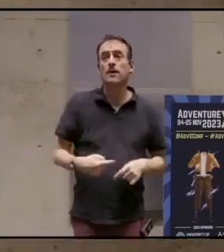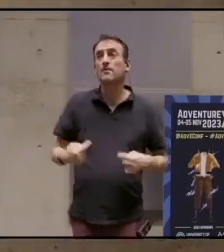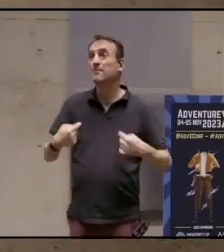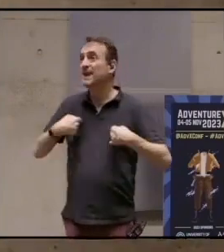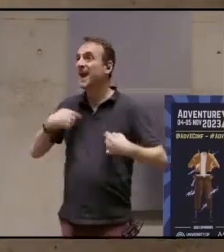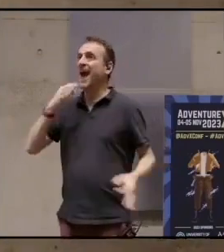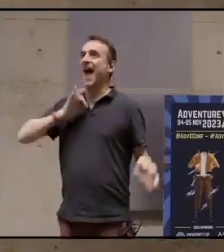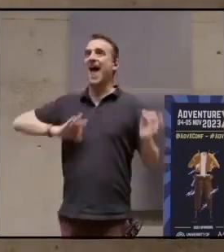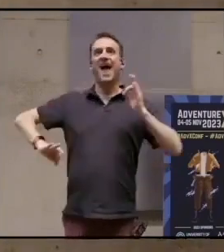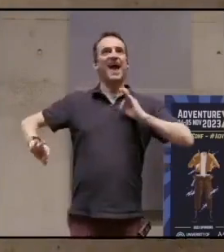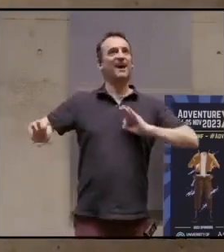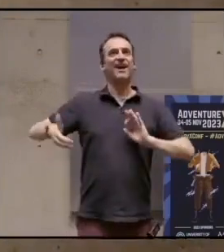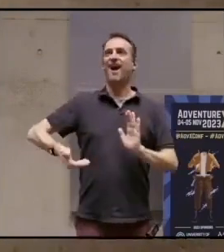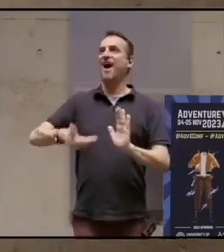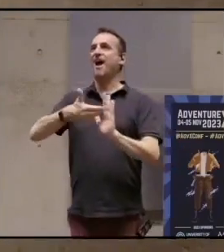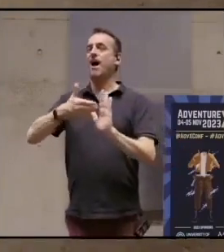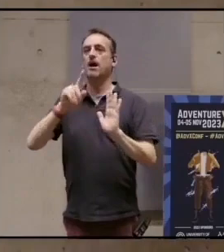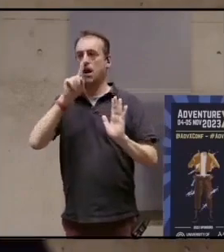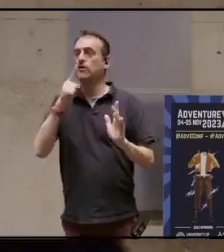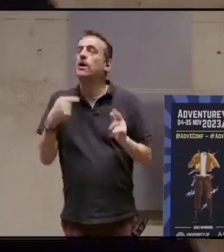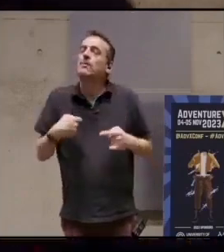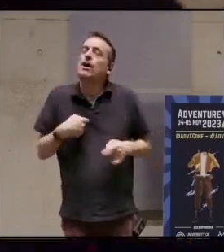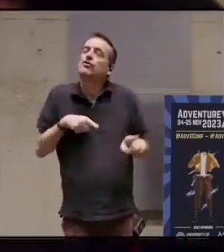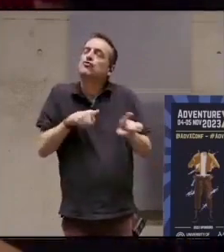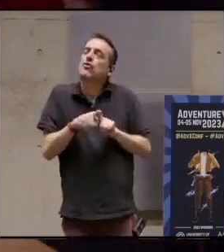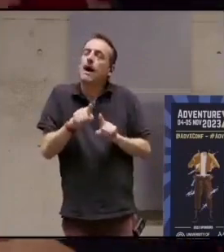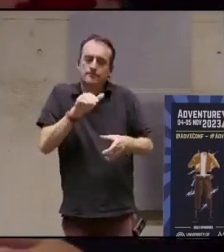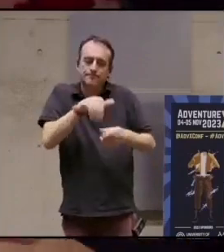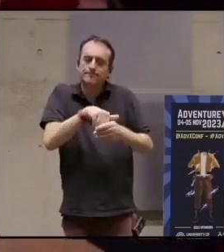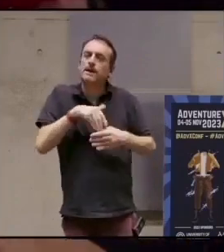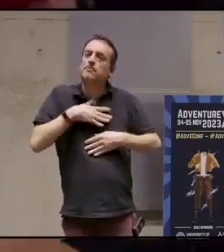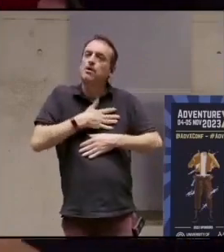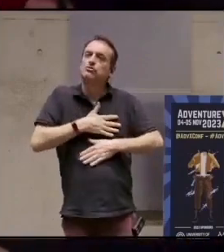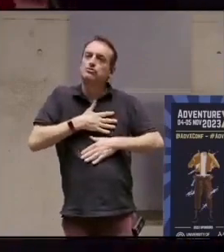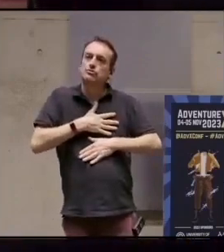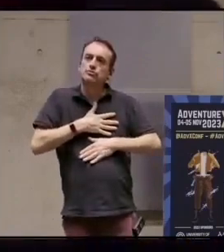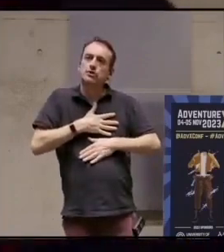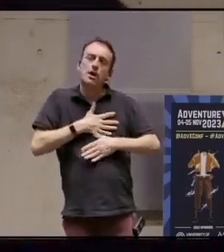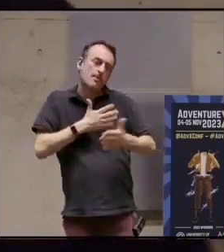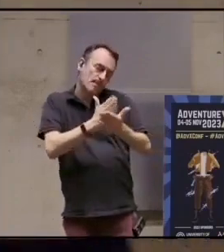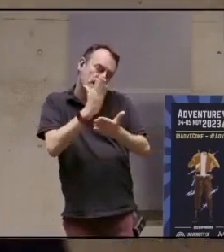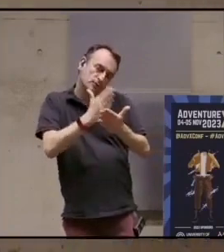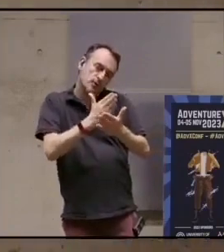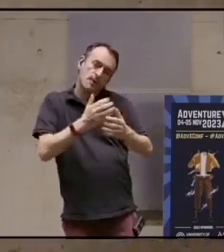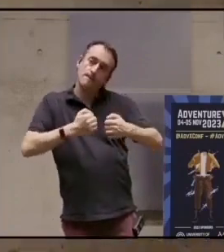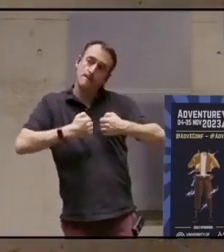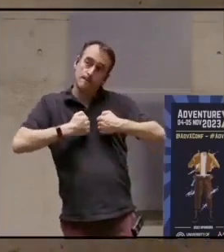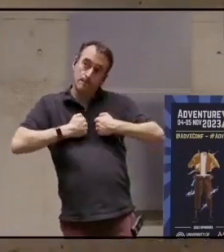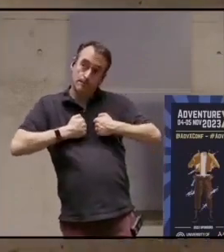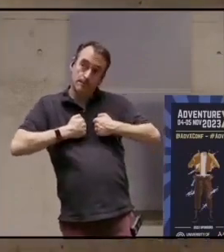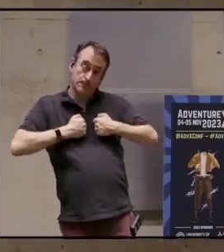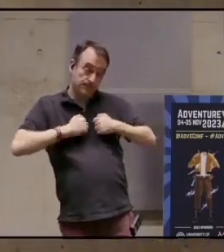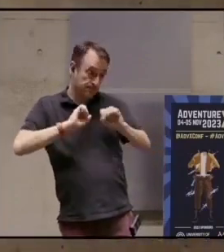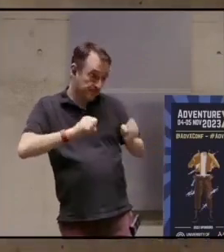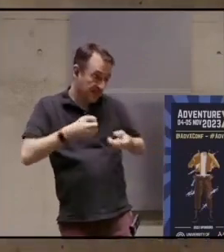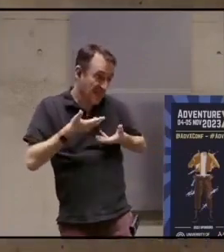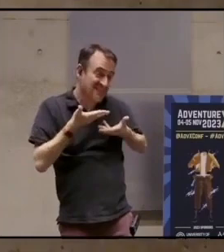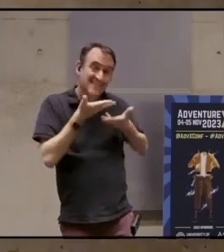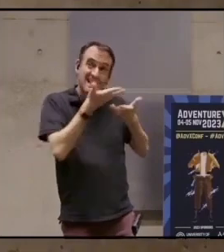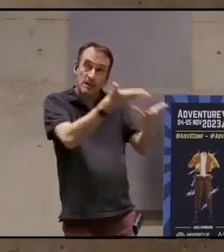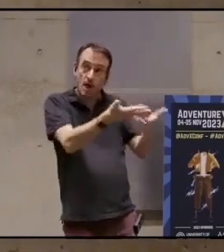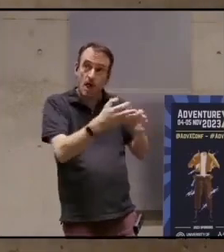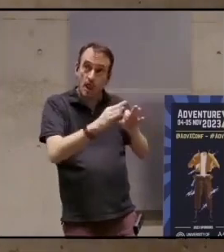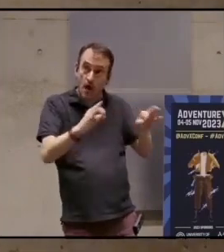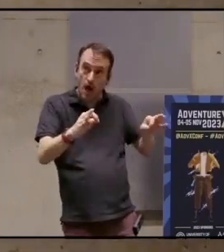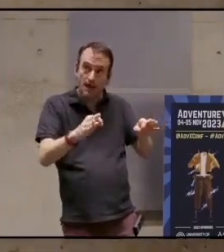some representative emotion, as long as my own performance is not distracting me from focusing and listening and evaluating